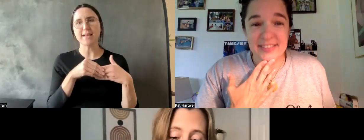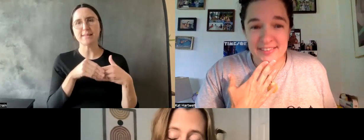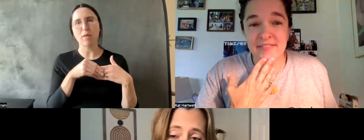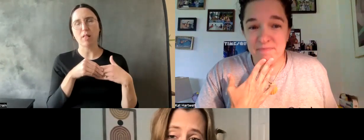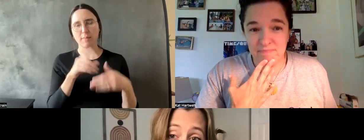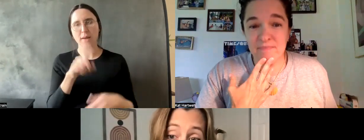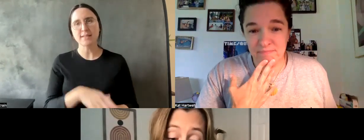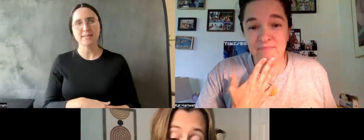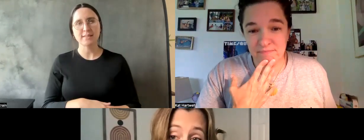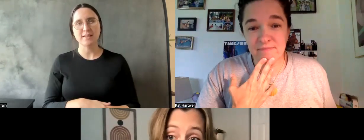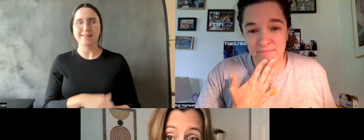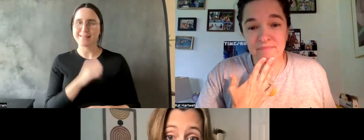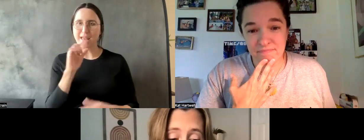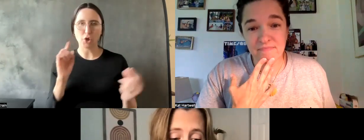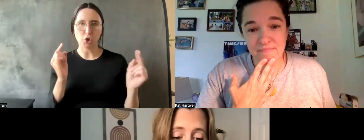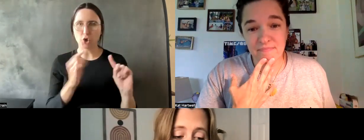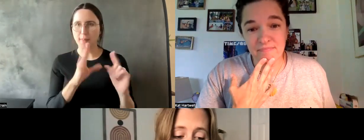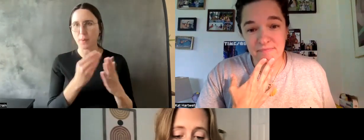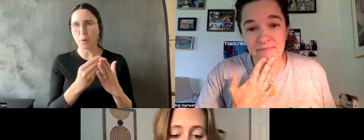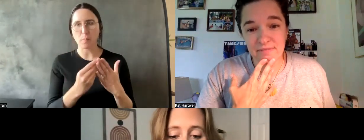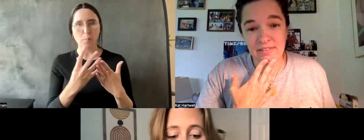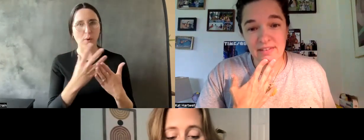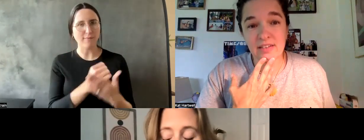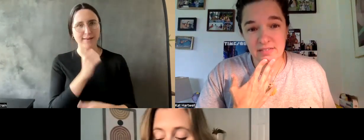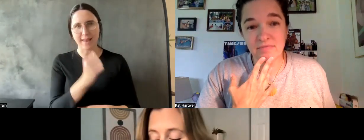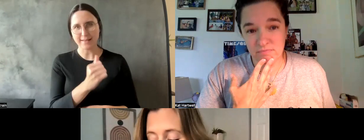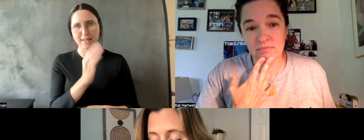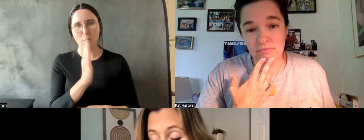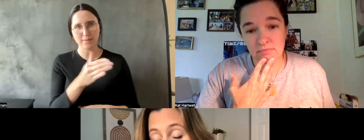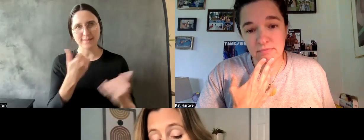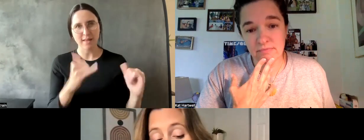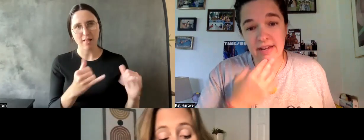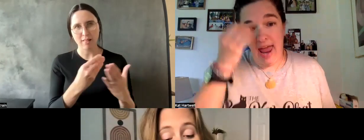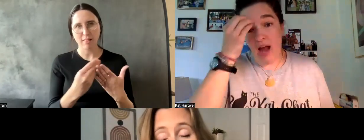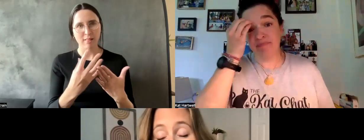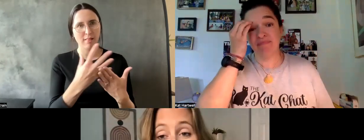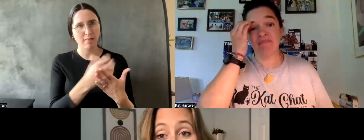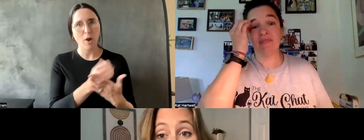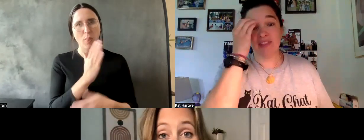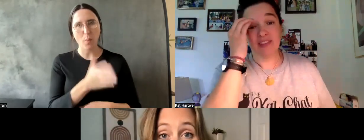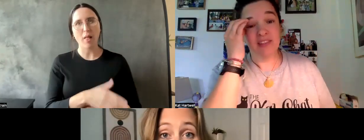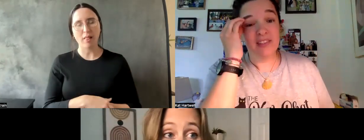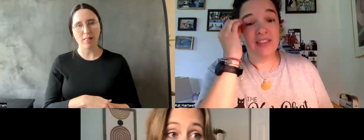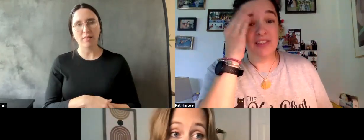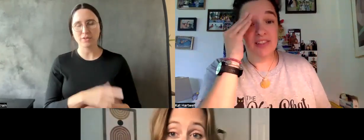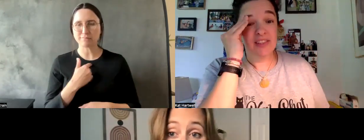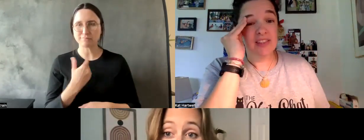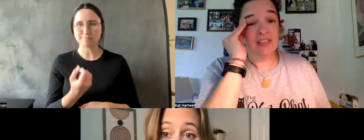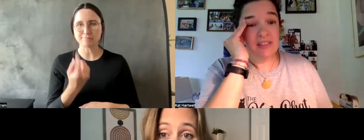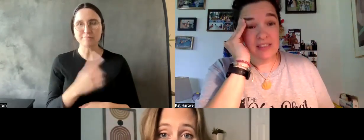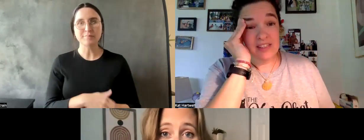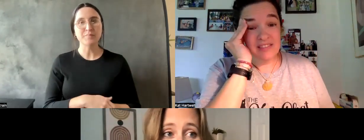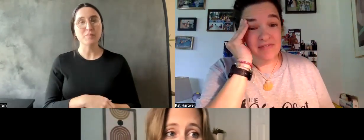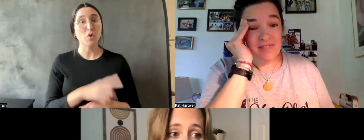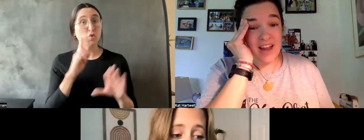I mean, it's not going to hurt their profit margin. I mean, they're going to make their money and, so Yeah. yeah, I hear you. Hopefully there'll be